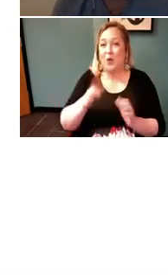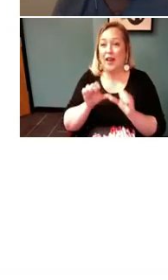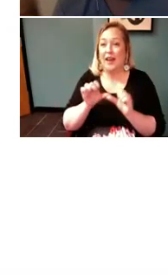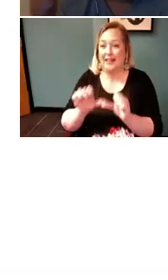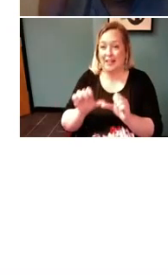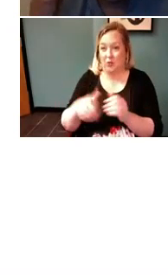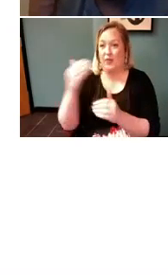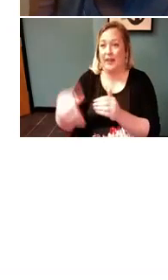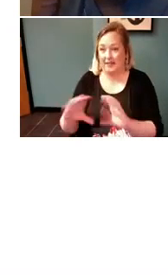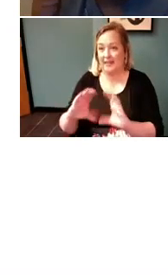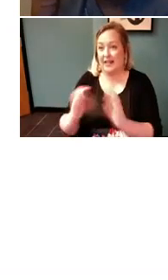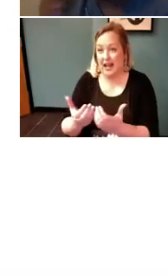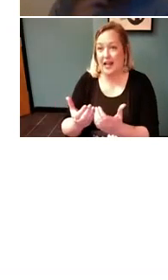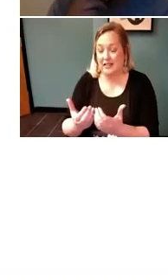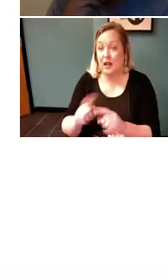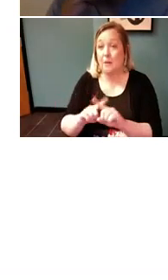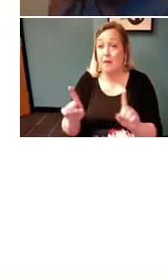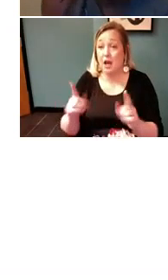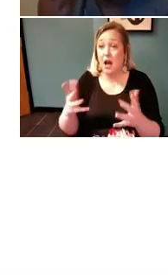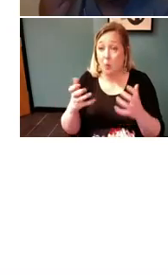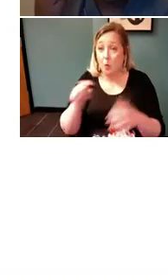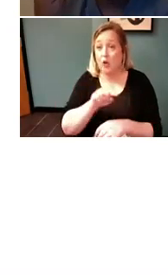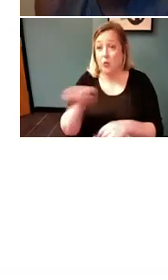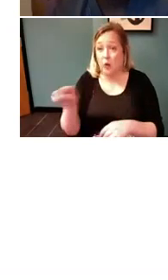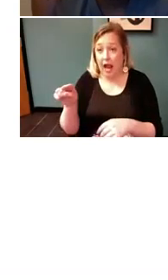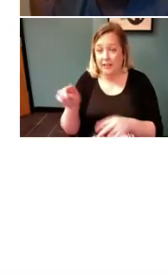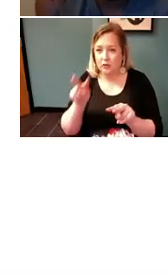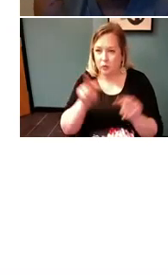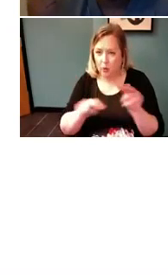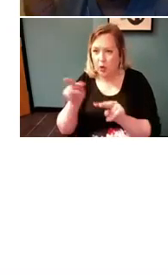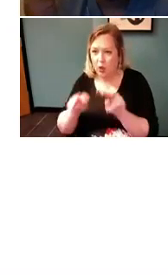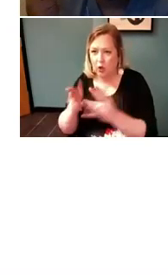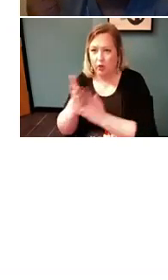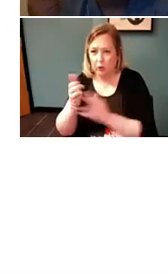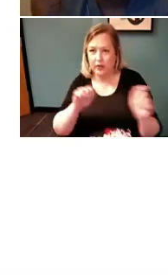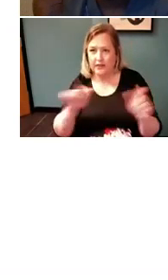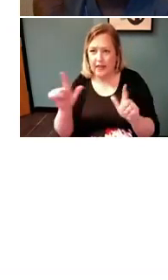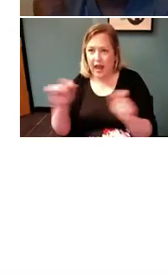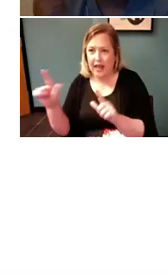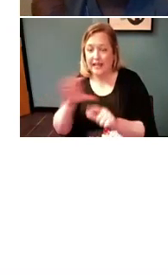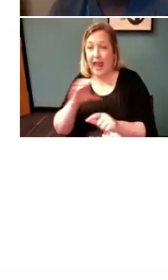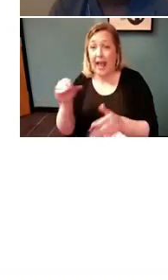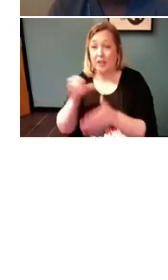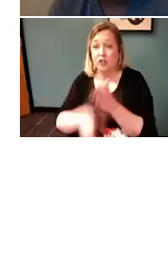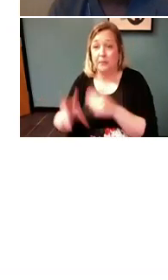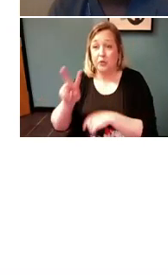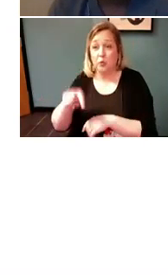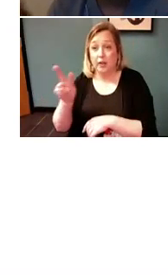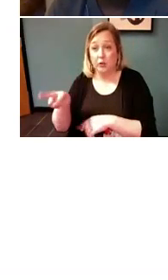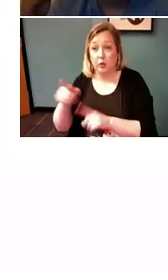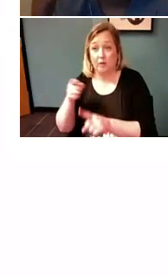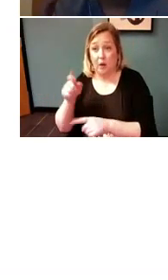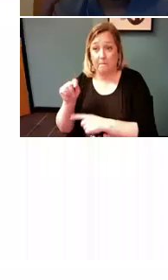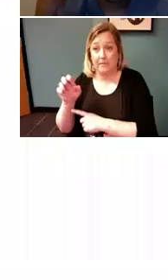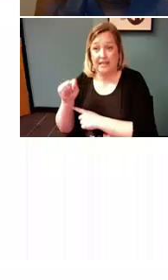class, but I do want you guys to go through the slides and chapter 22 for the textbook. And